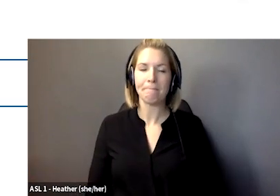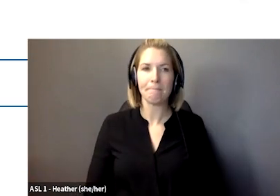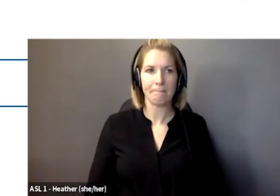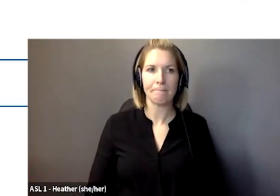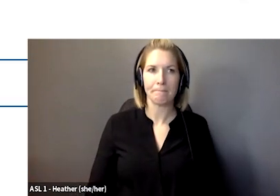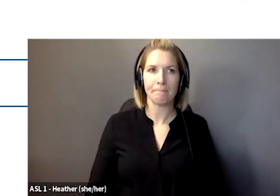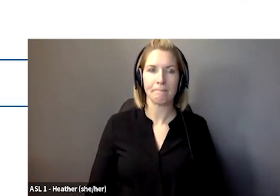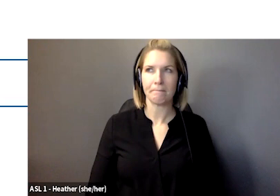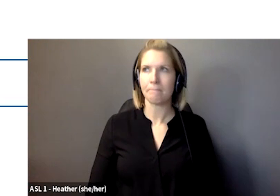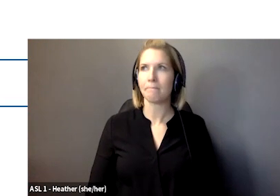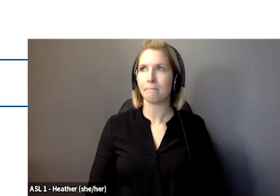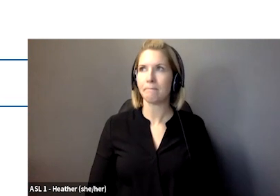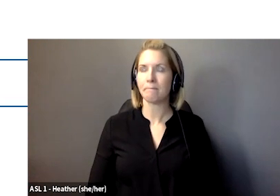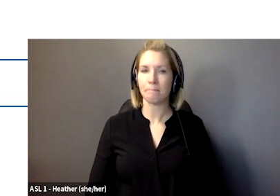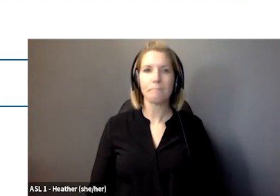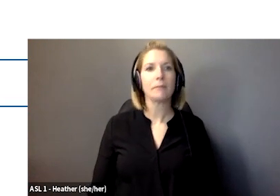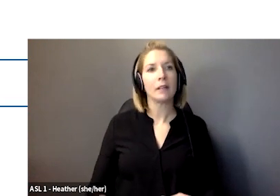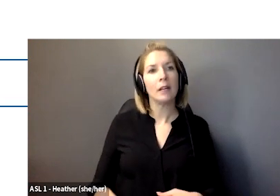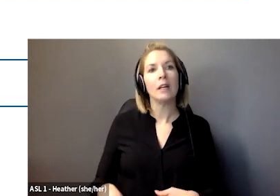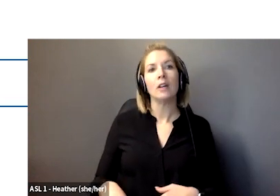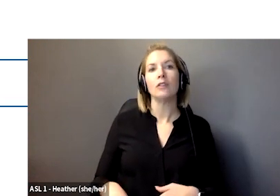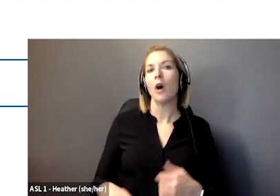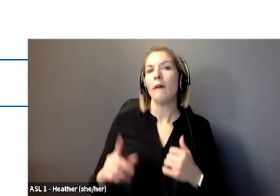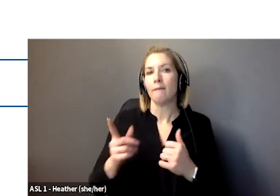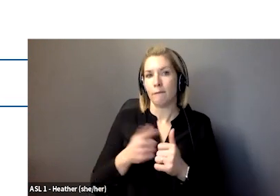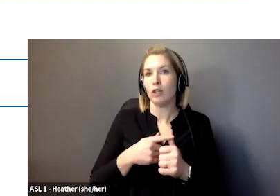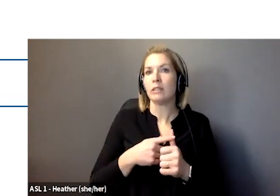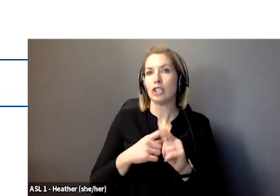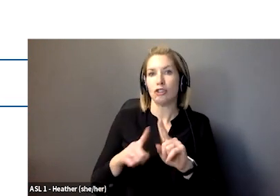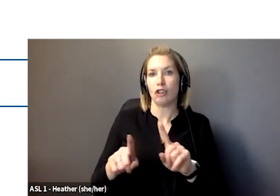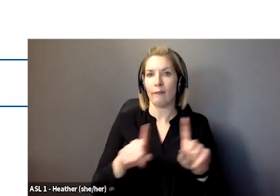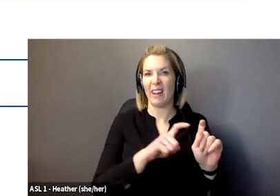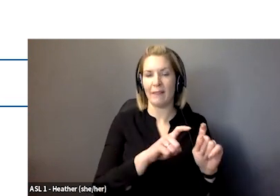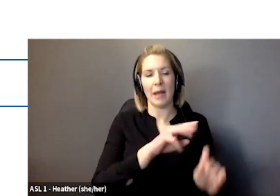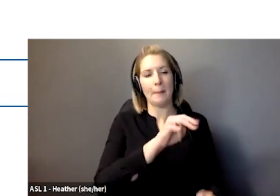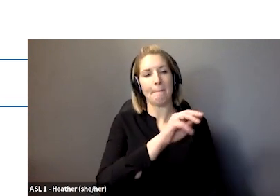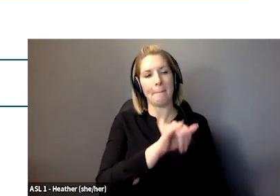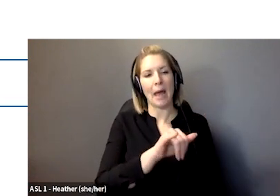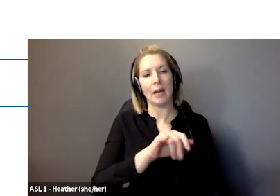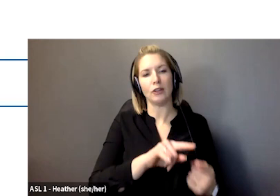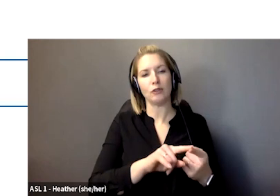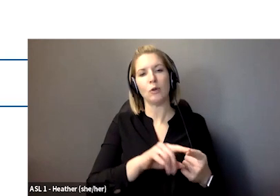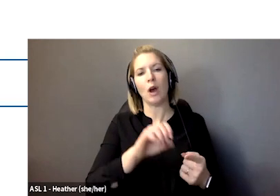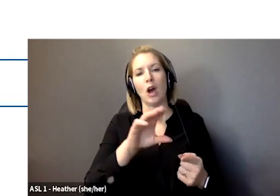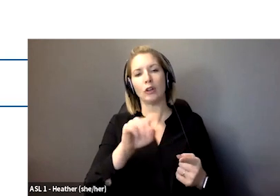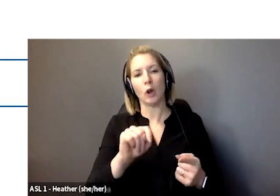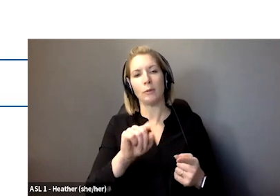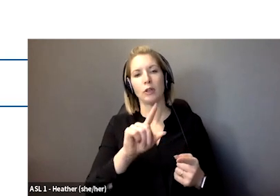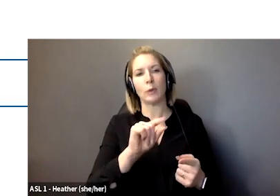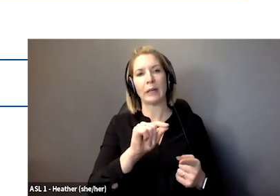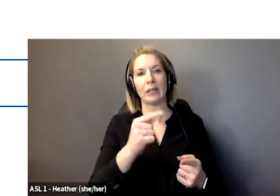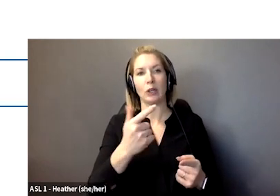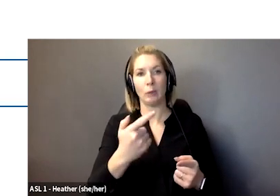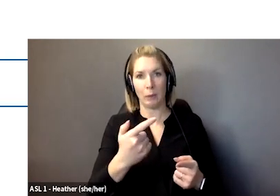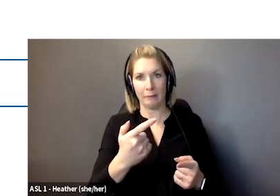So we conducted recruitment for the first round of the Delphi survey from May to October 2021. Our